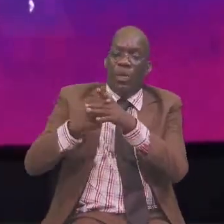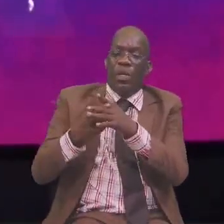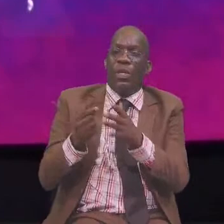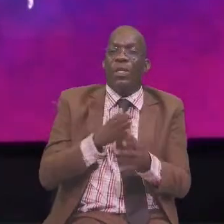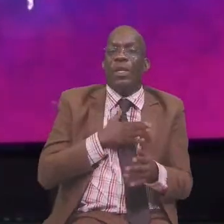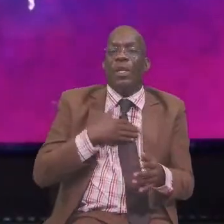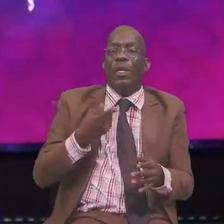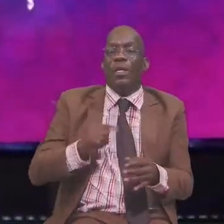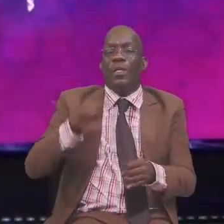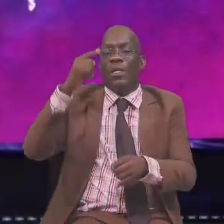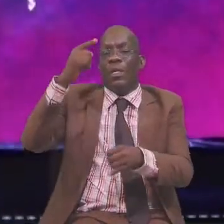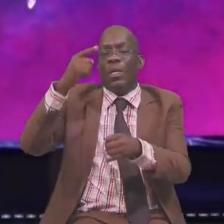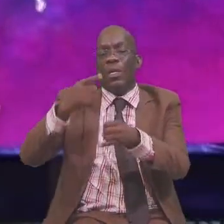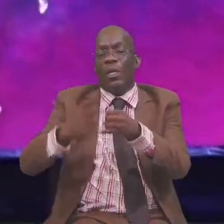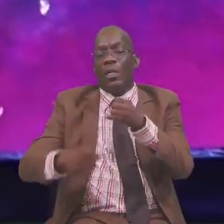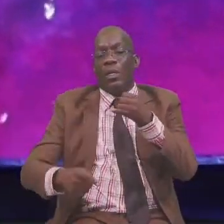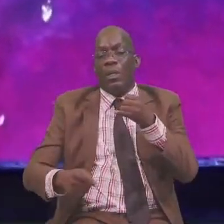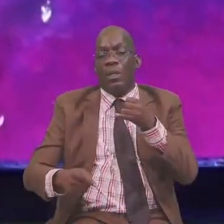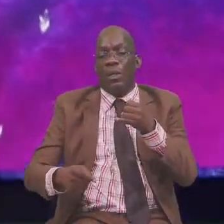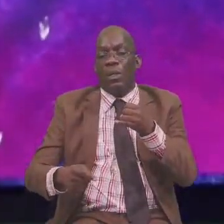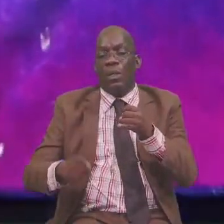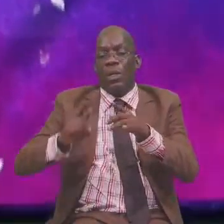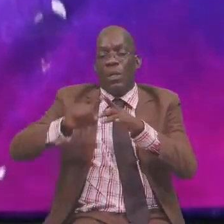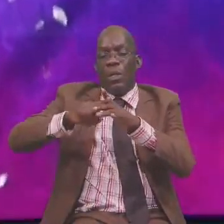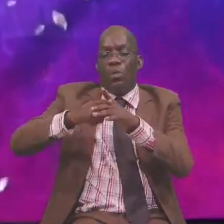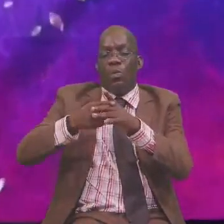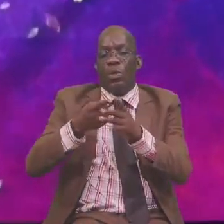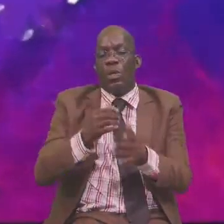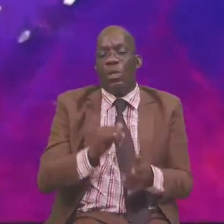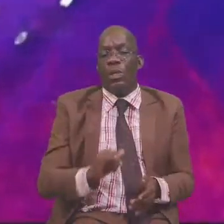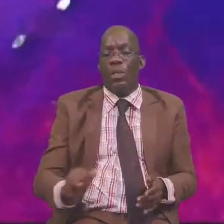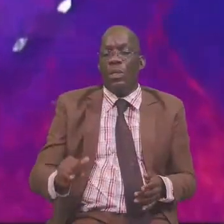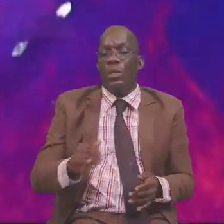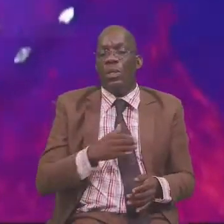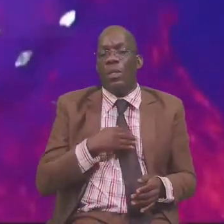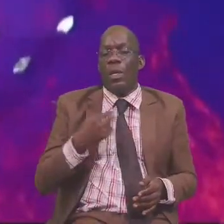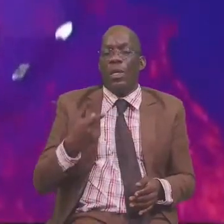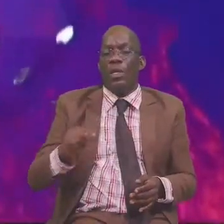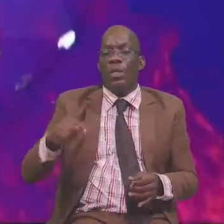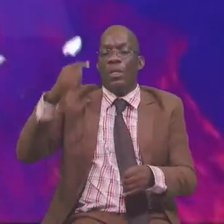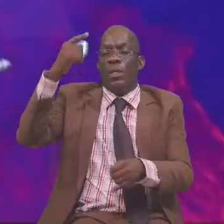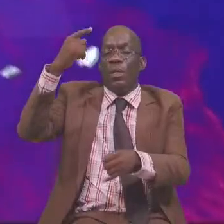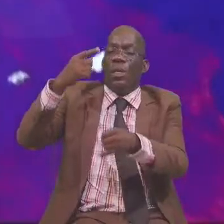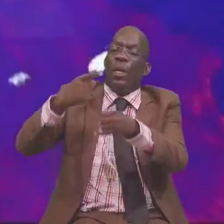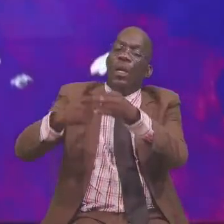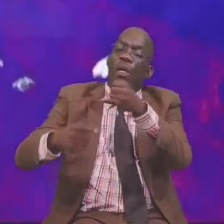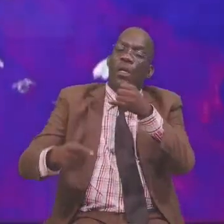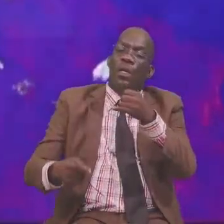the end, beginning and the end.